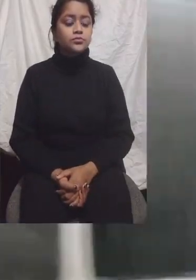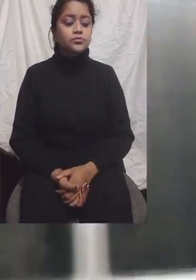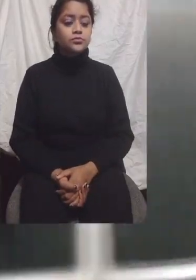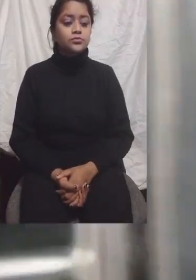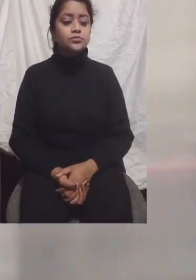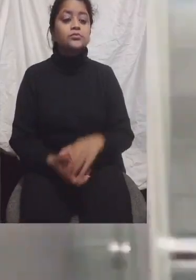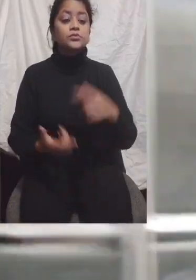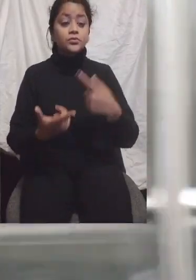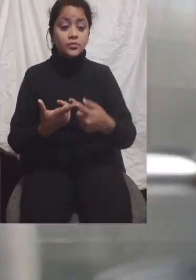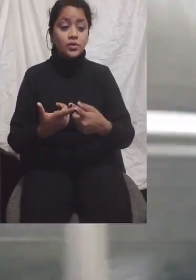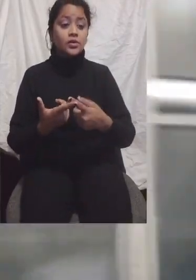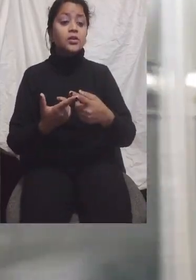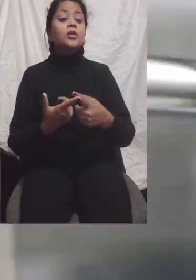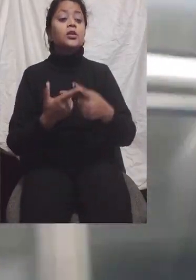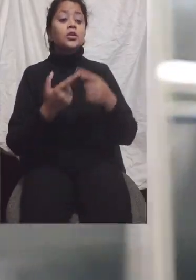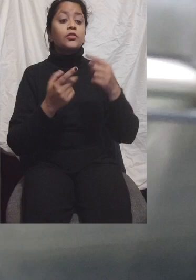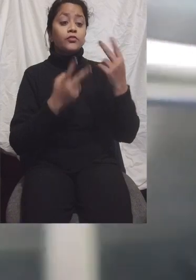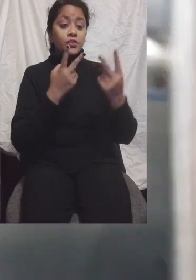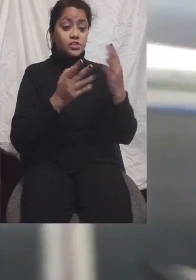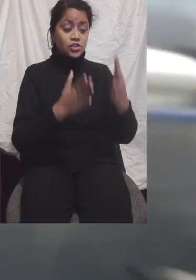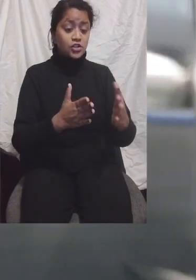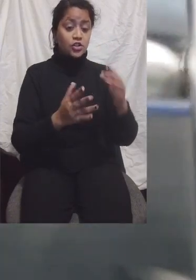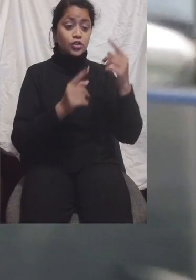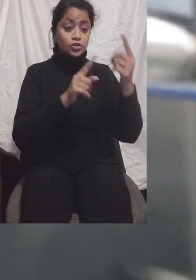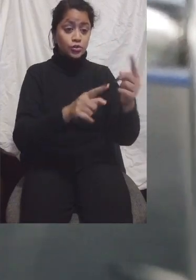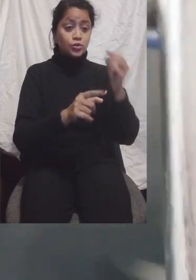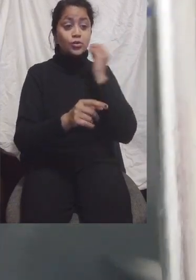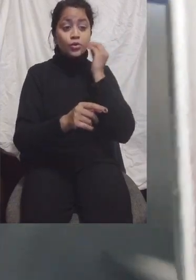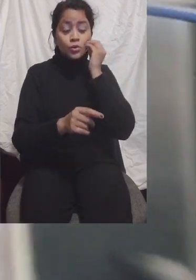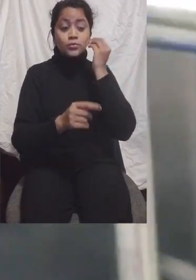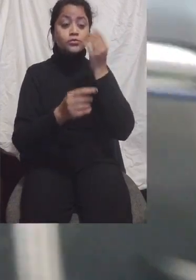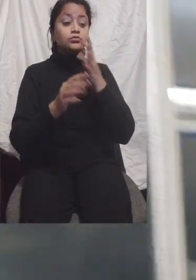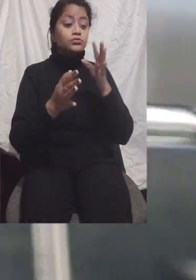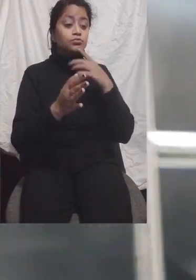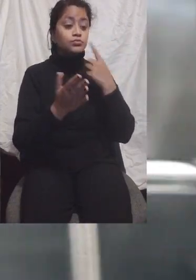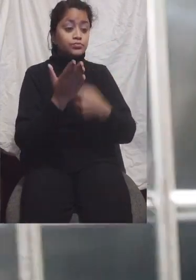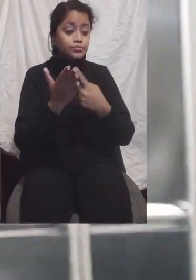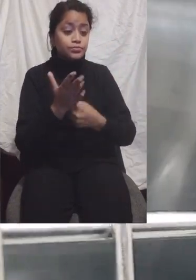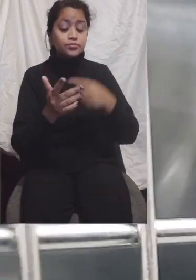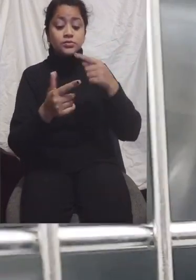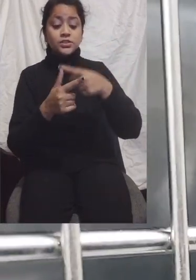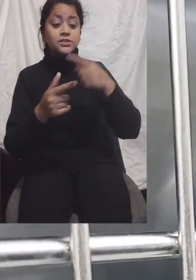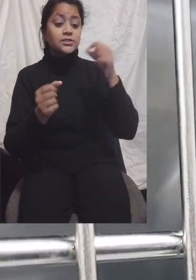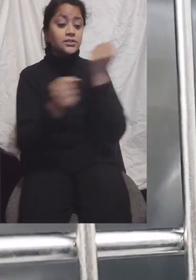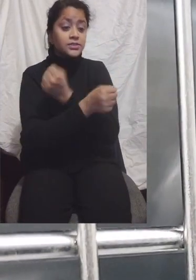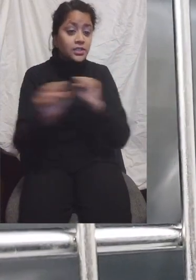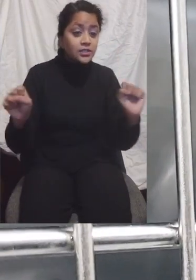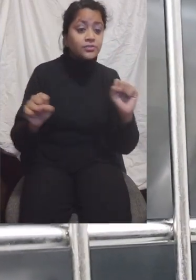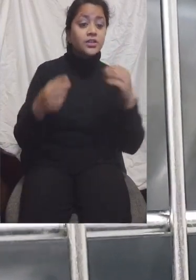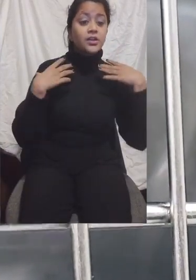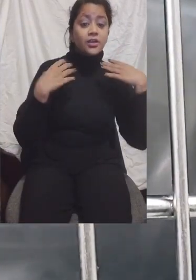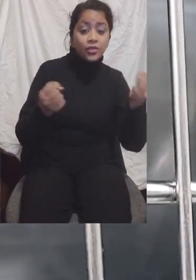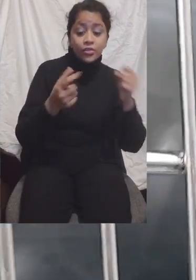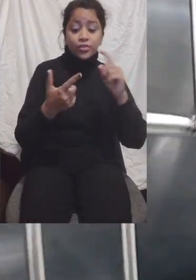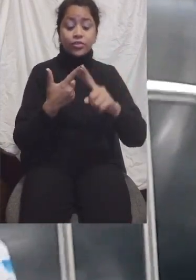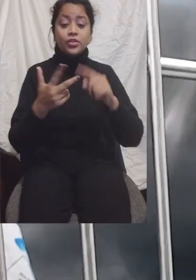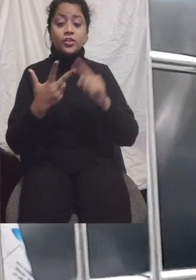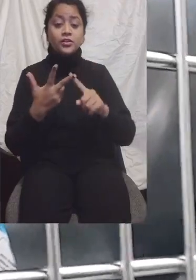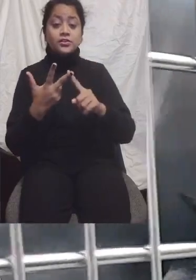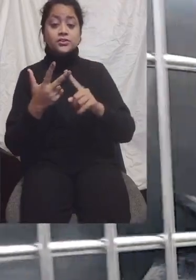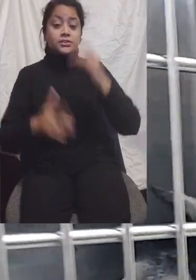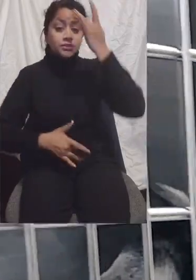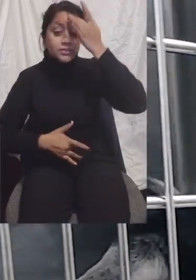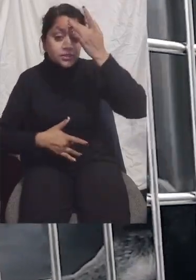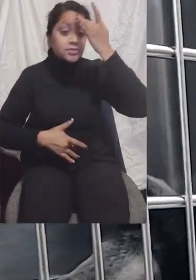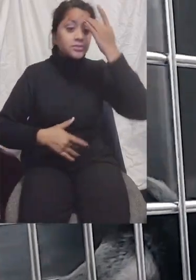home visitor goes to the people's home and talks to them about safety, health stuff,